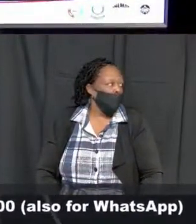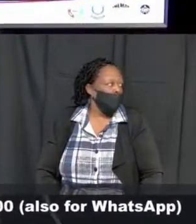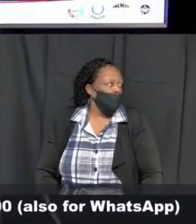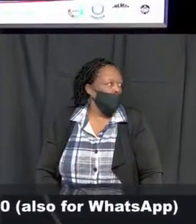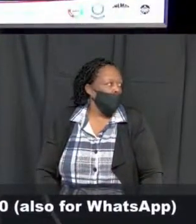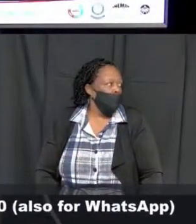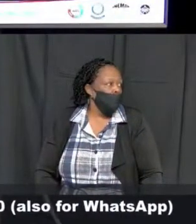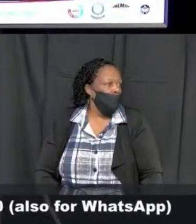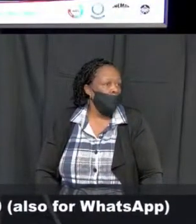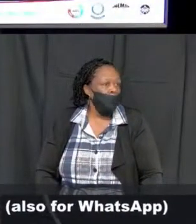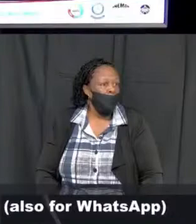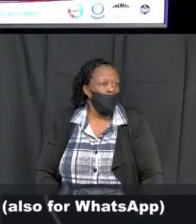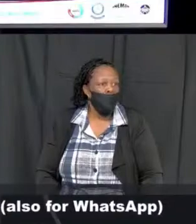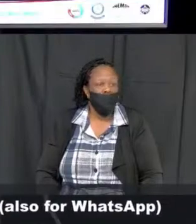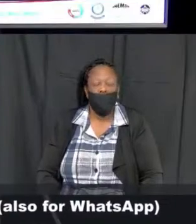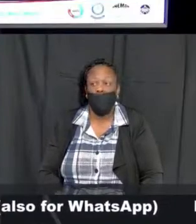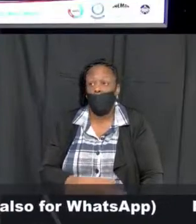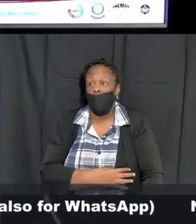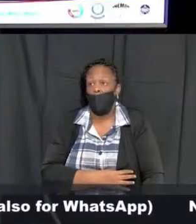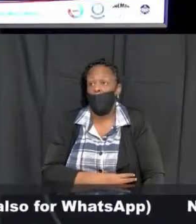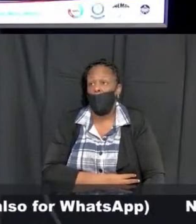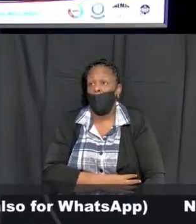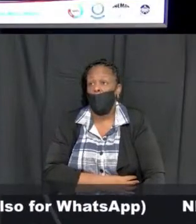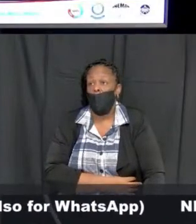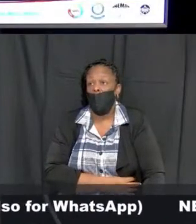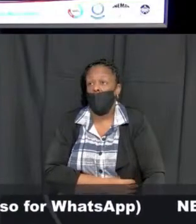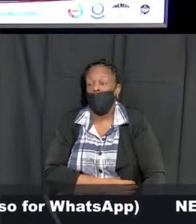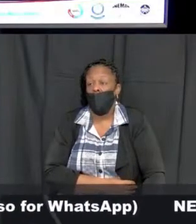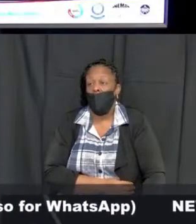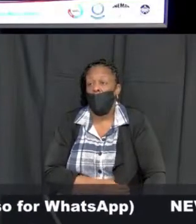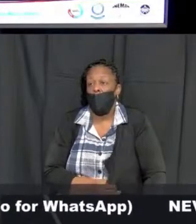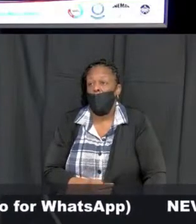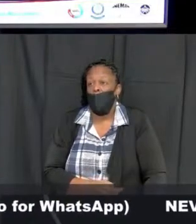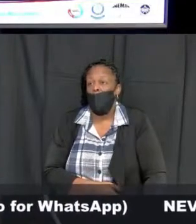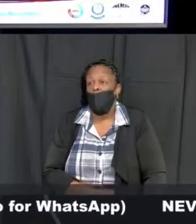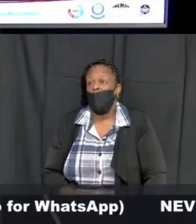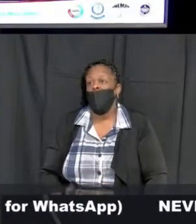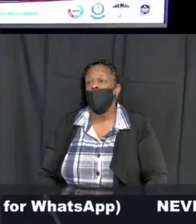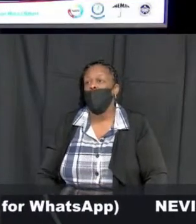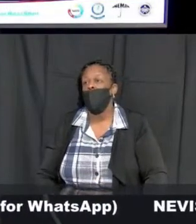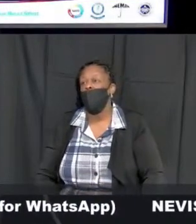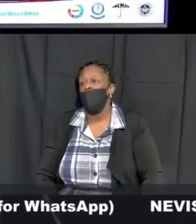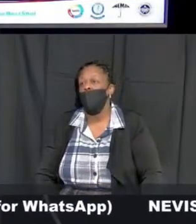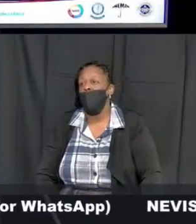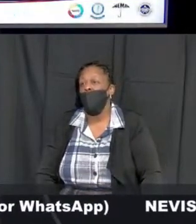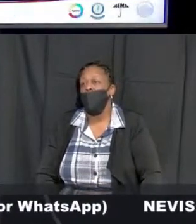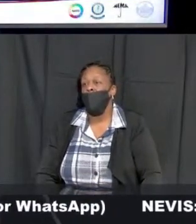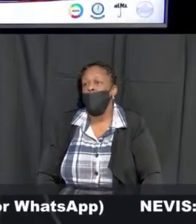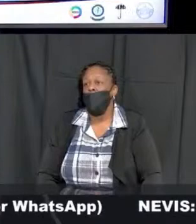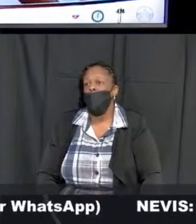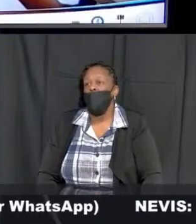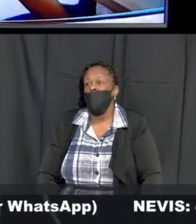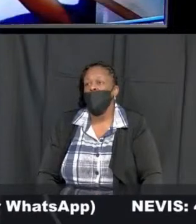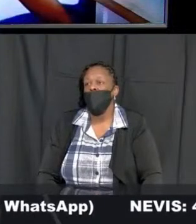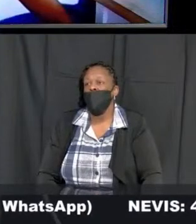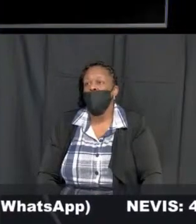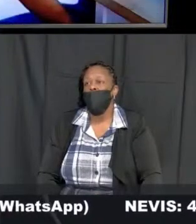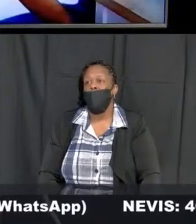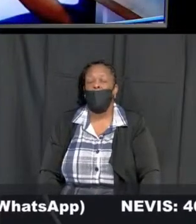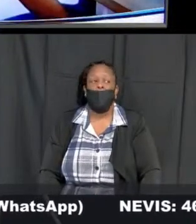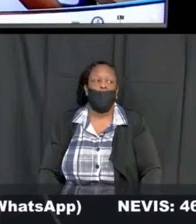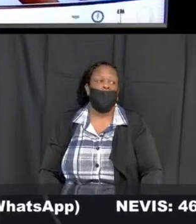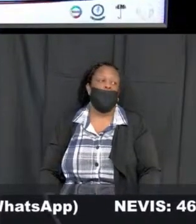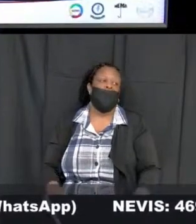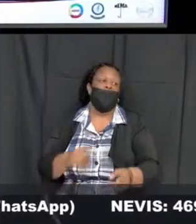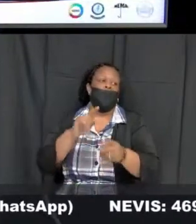Thank you, Mr. Samuel. You know, sometimes the way it is being put across is that when we reach 70%, we stop vaccinating. I don't think that